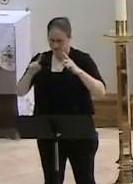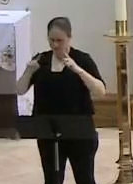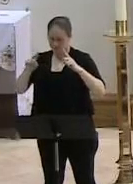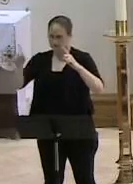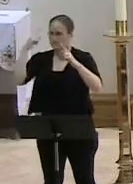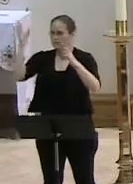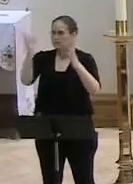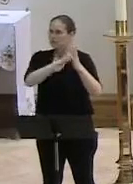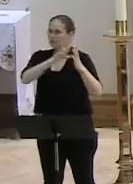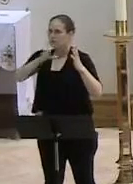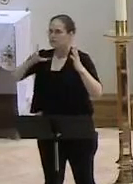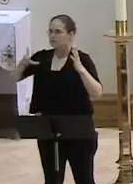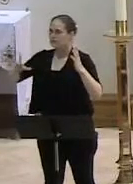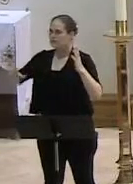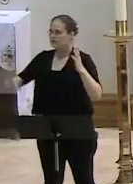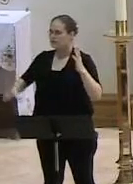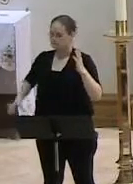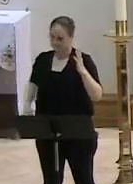for the